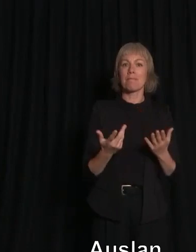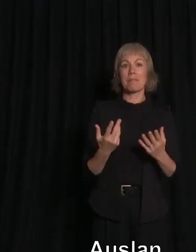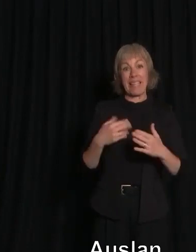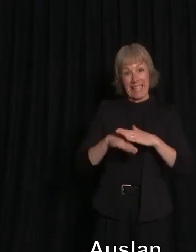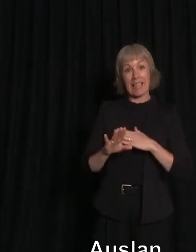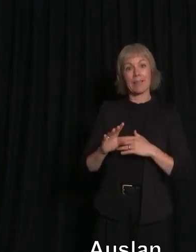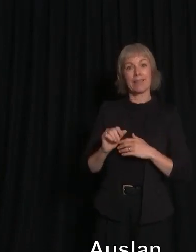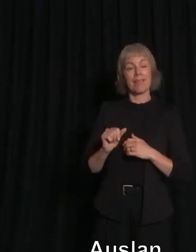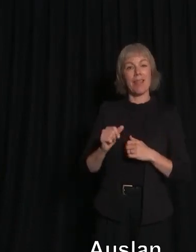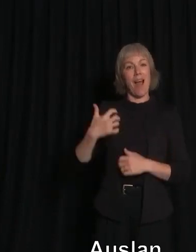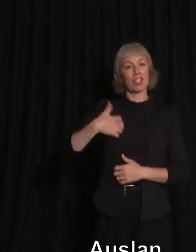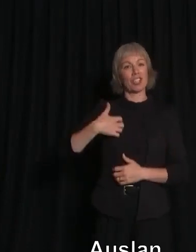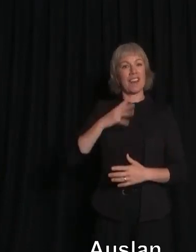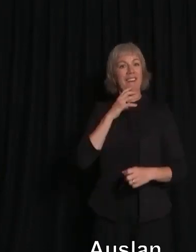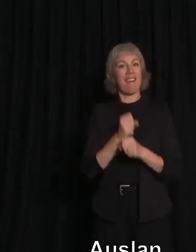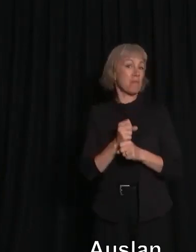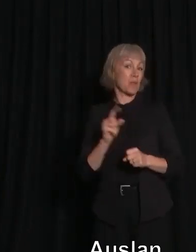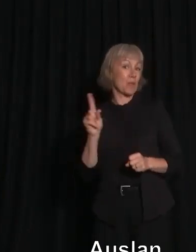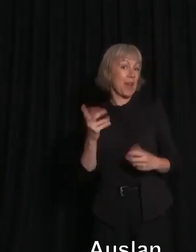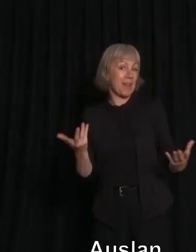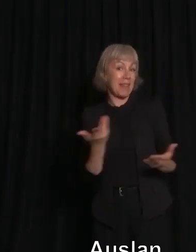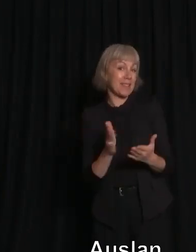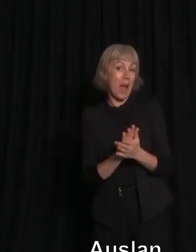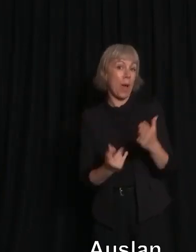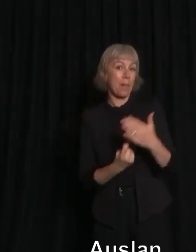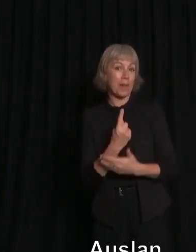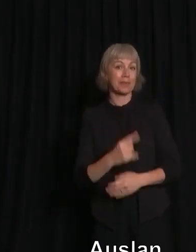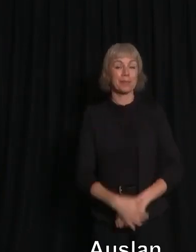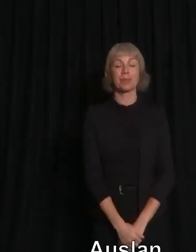Argentinian government today. Thank you.